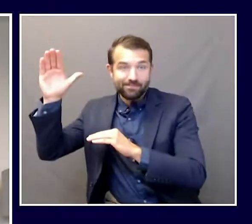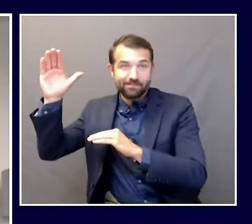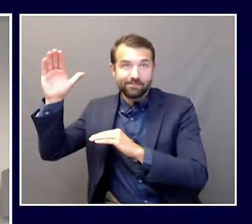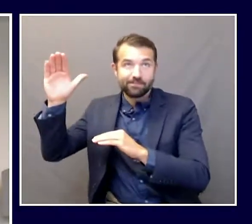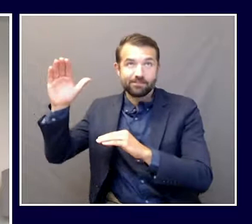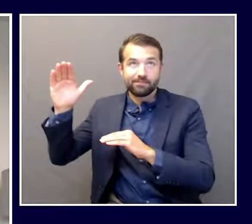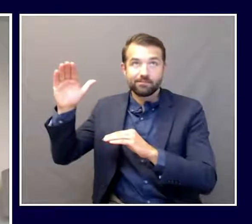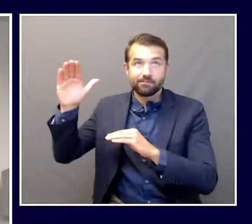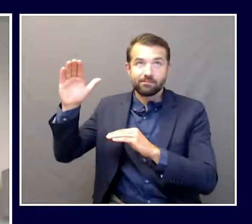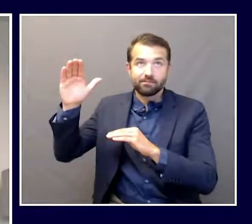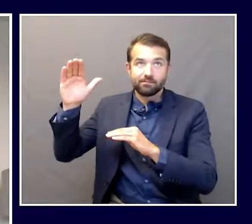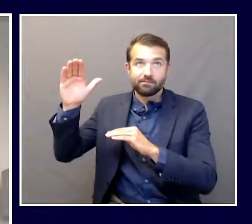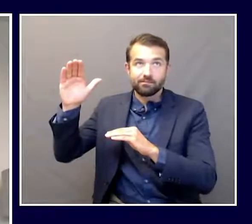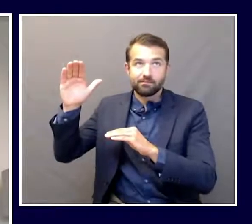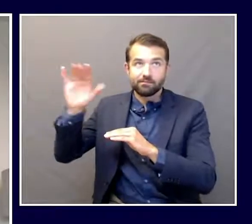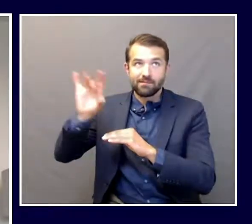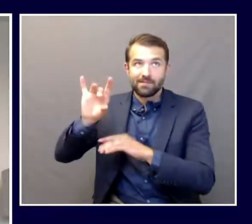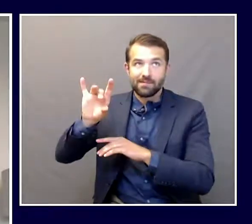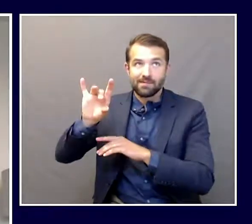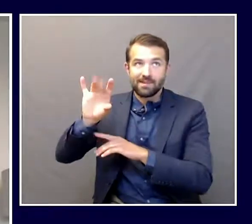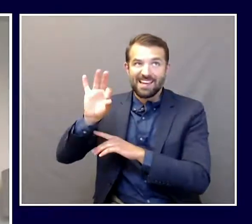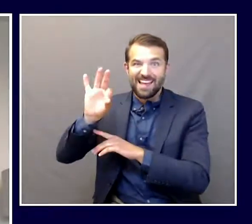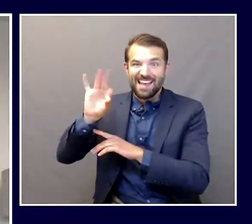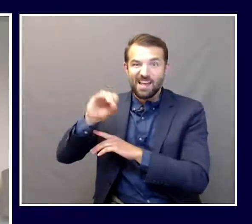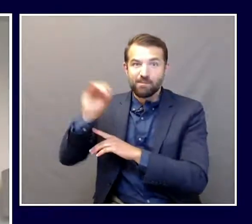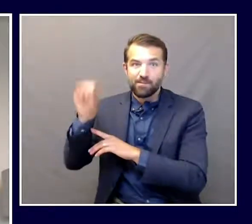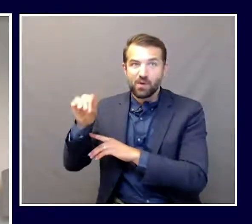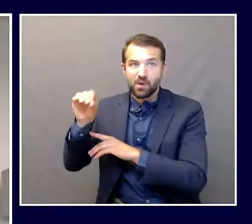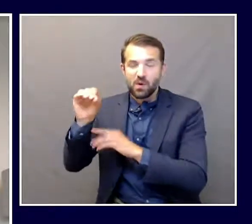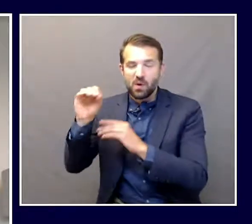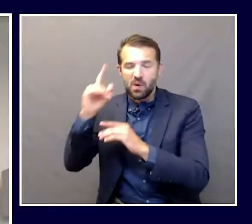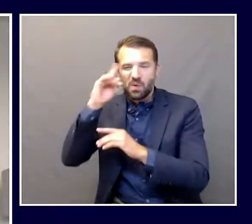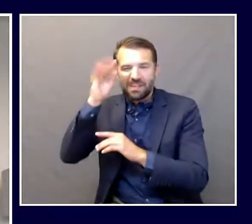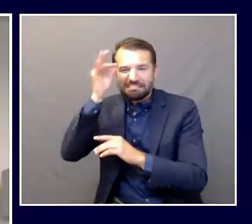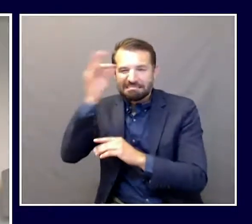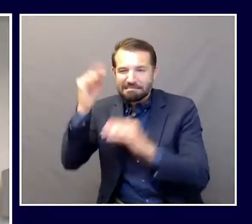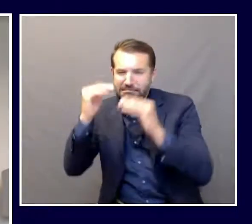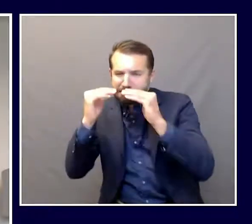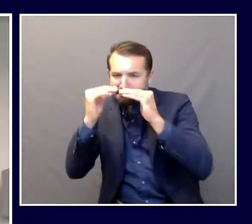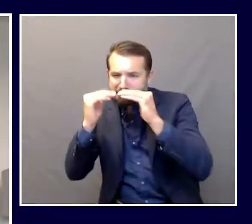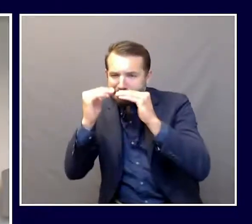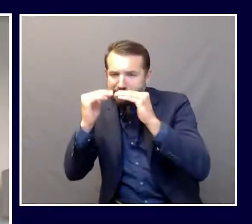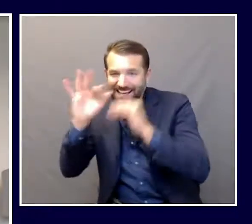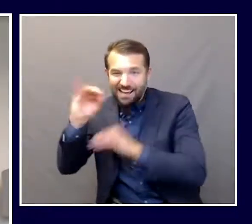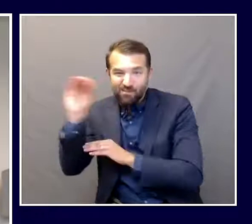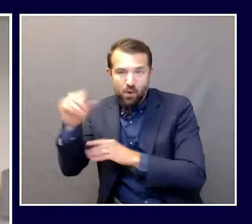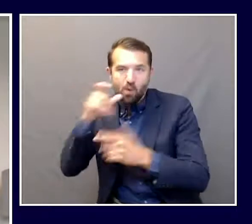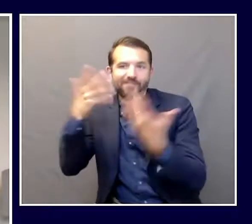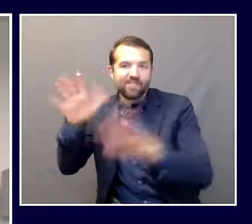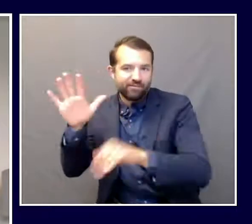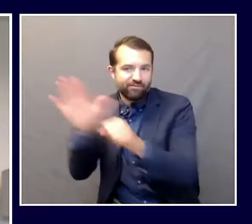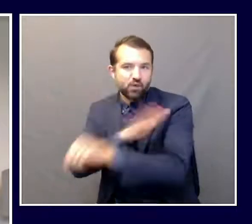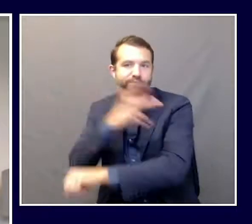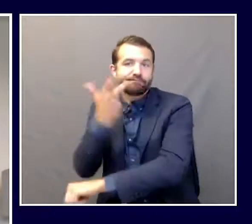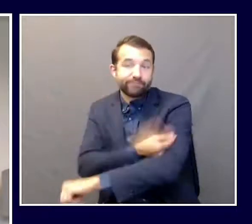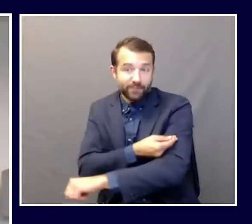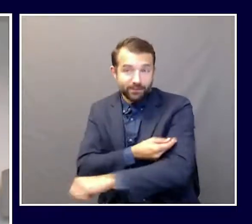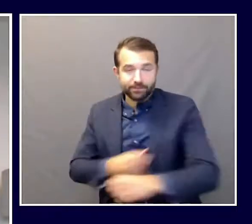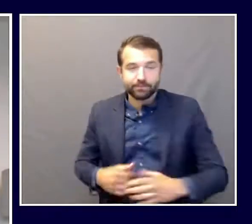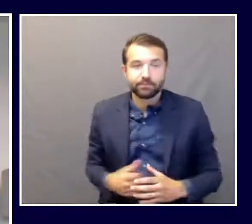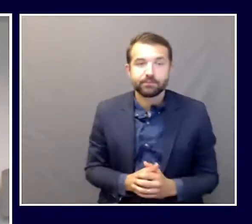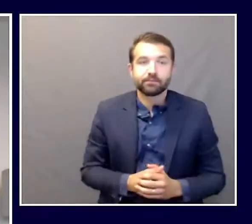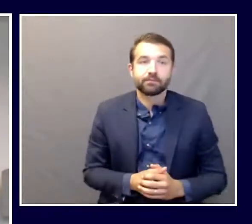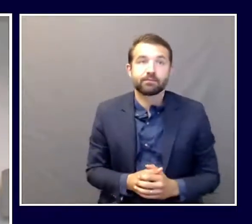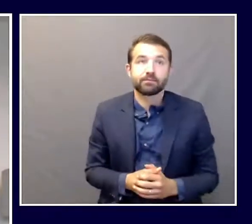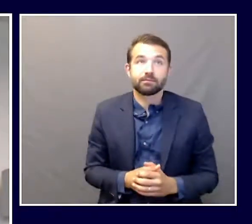under 90% of the state is now fully vaccinated. Those are great numbers, and those numbers put